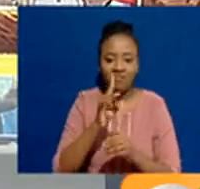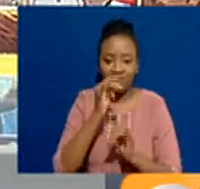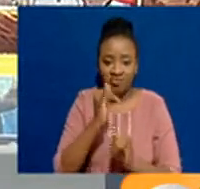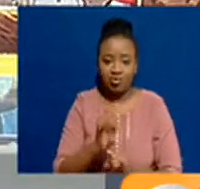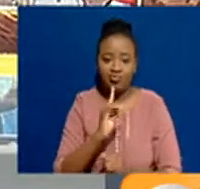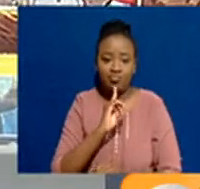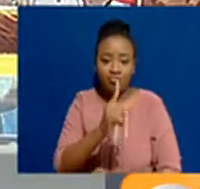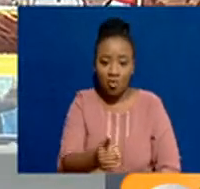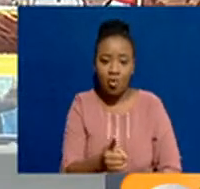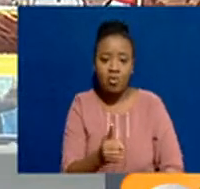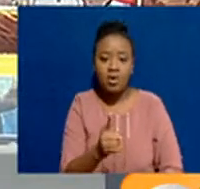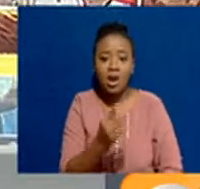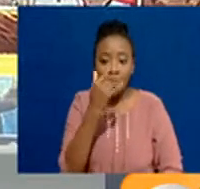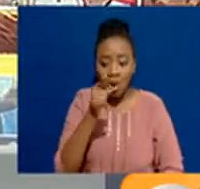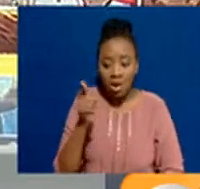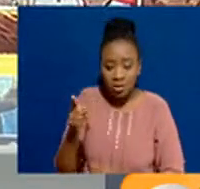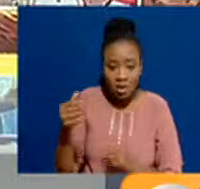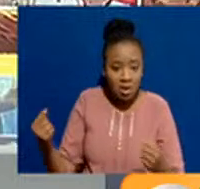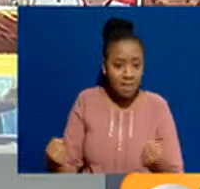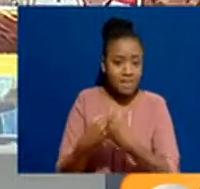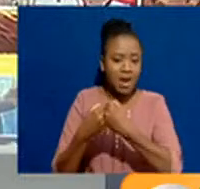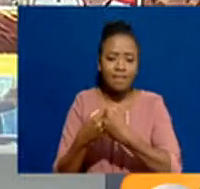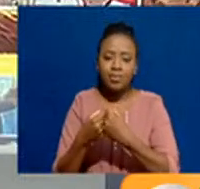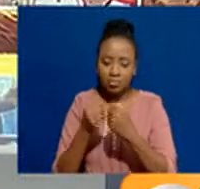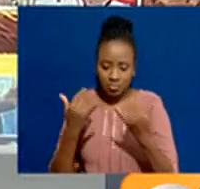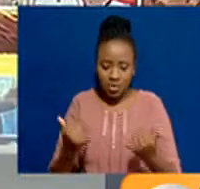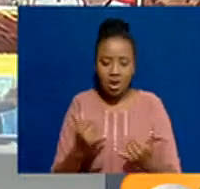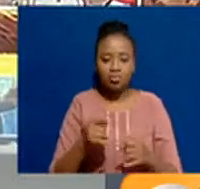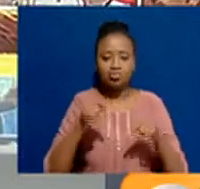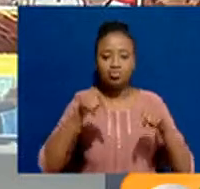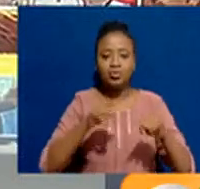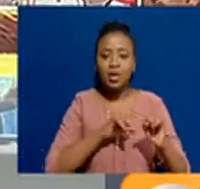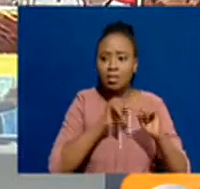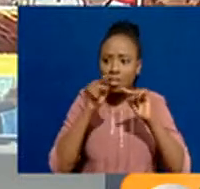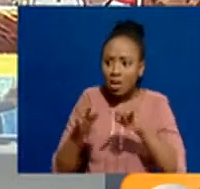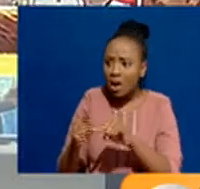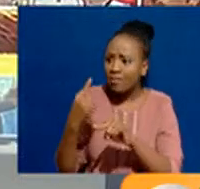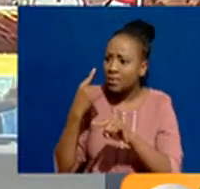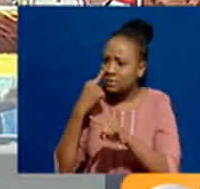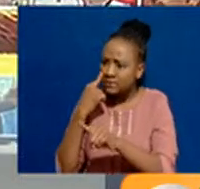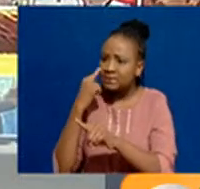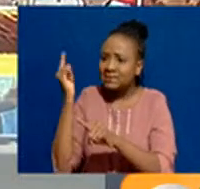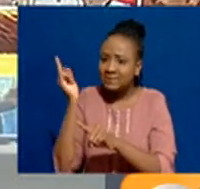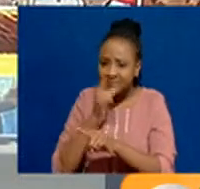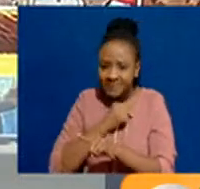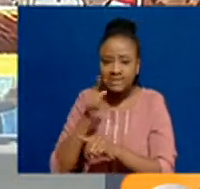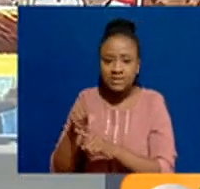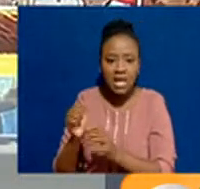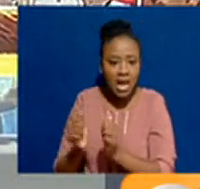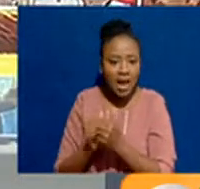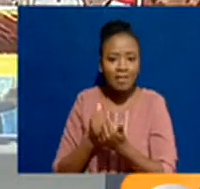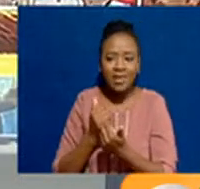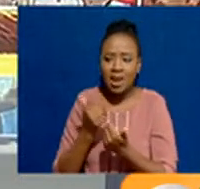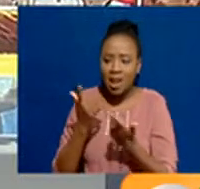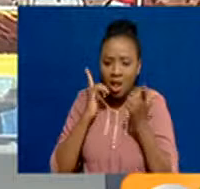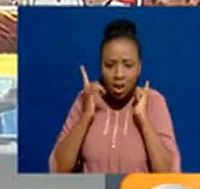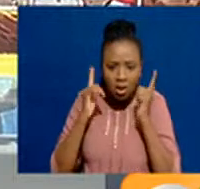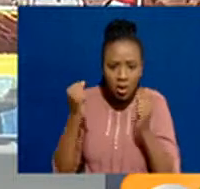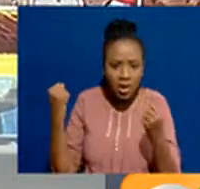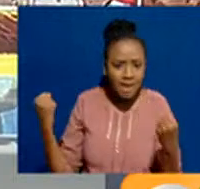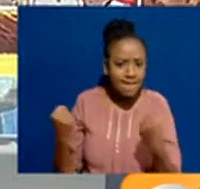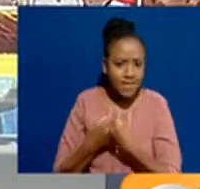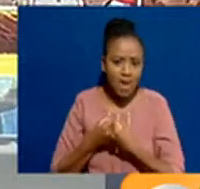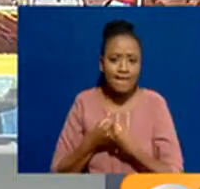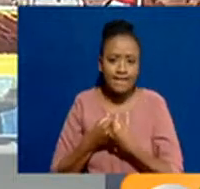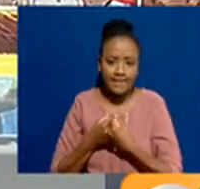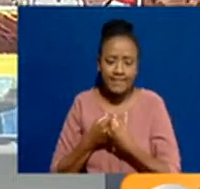directives after the Londiani Road accident. This after he visited the accident scene in Londiani, where a trailer was